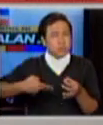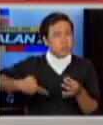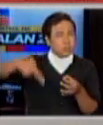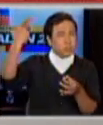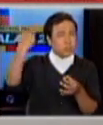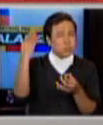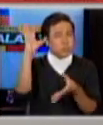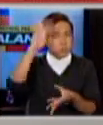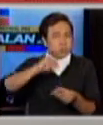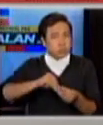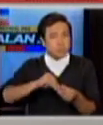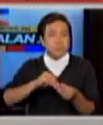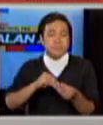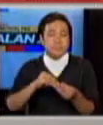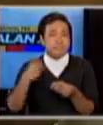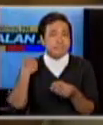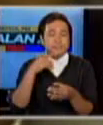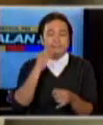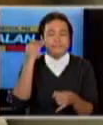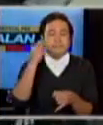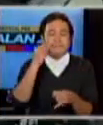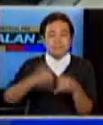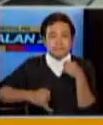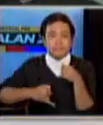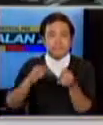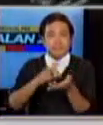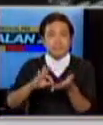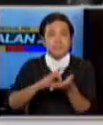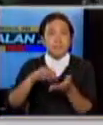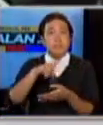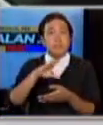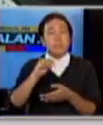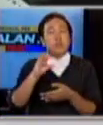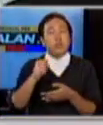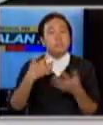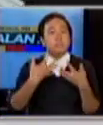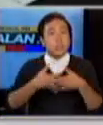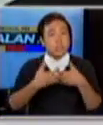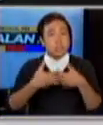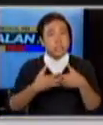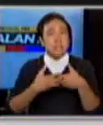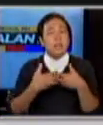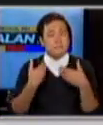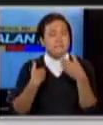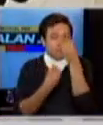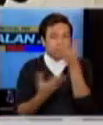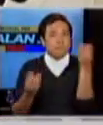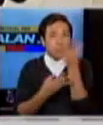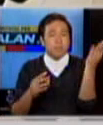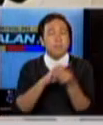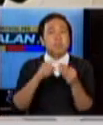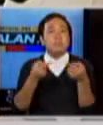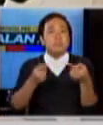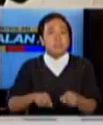tally. Smartmatic supplied the PICO's machines for the automated elections, but on ANC Smartmatic, Cesar Flores